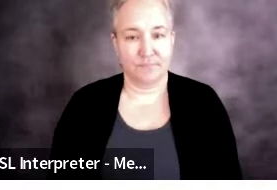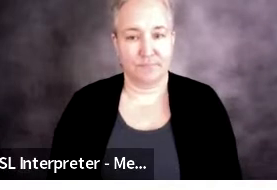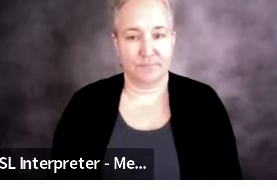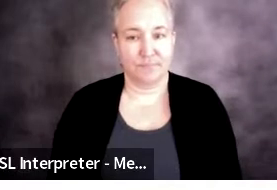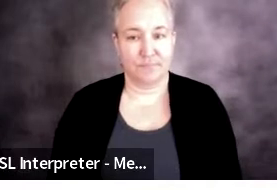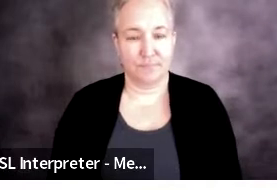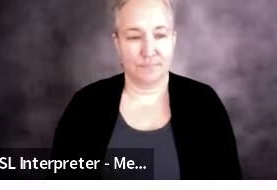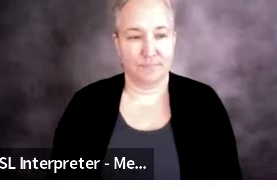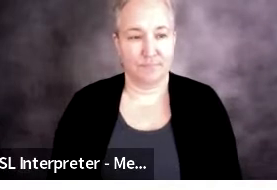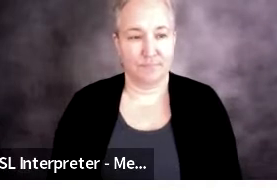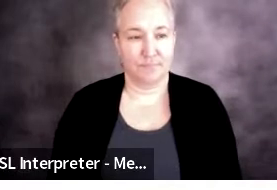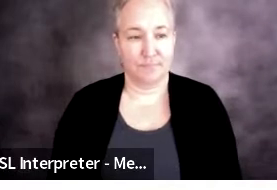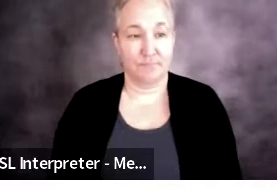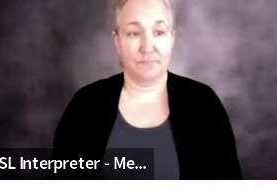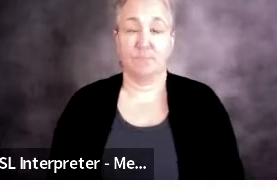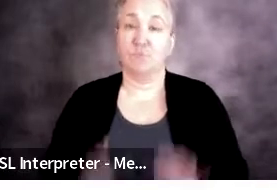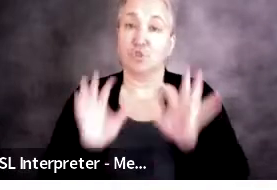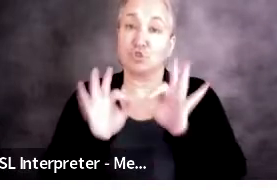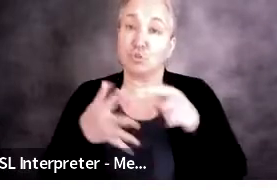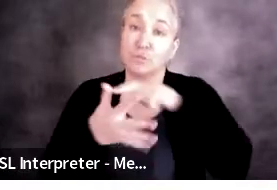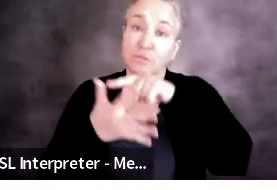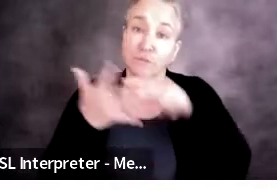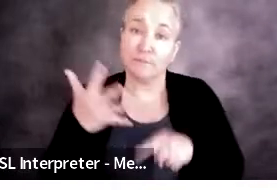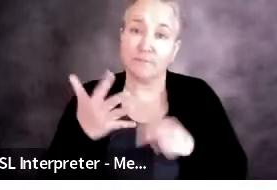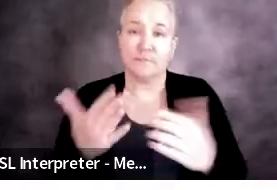Thank you to our interpreters.